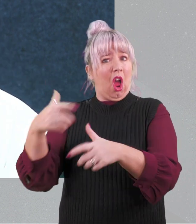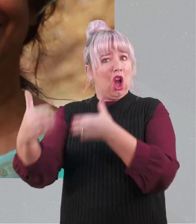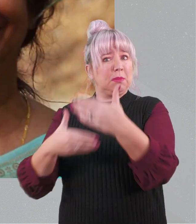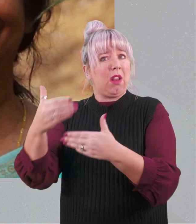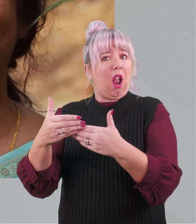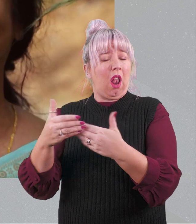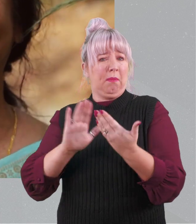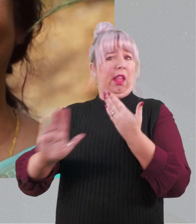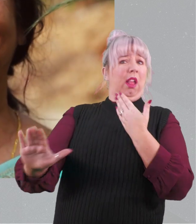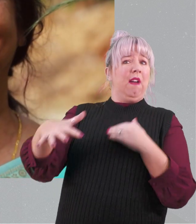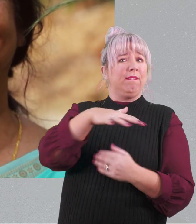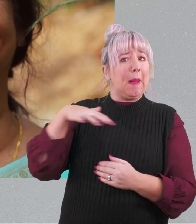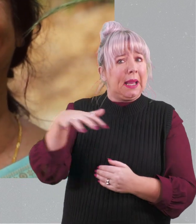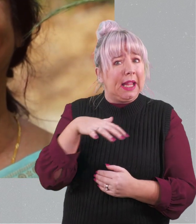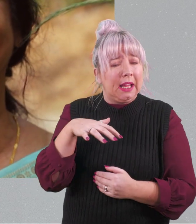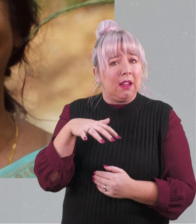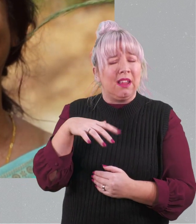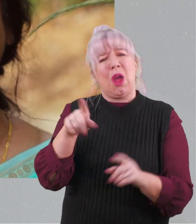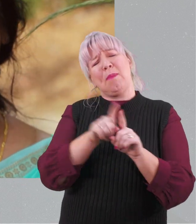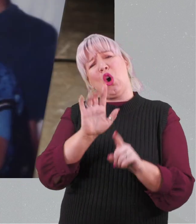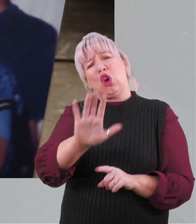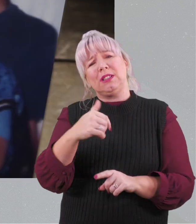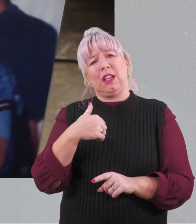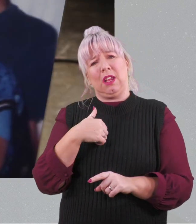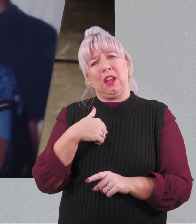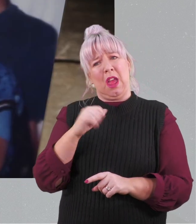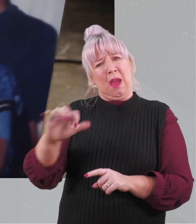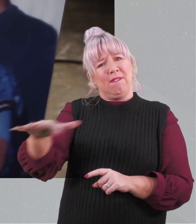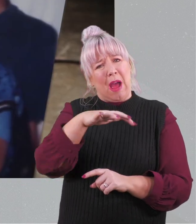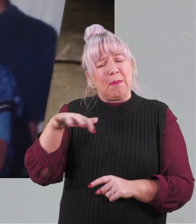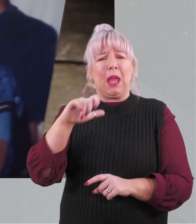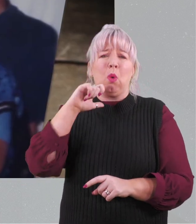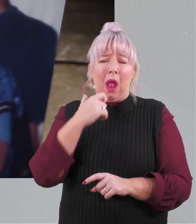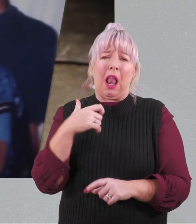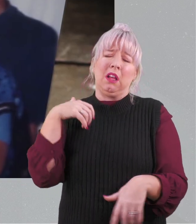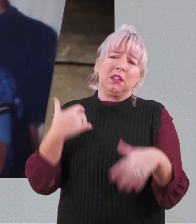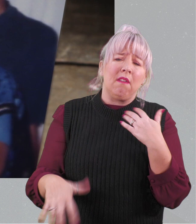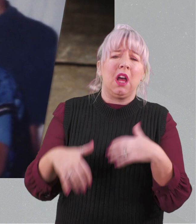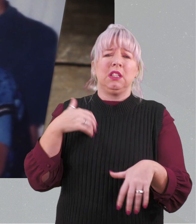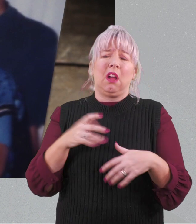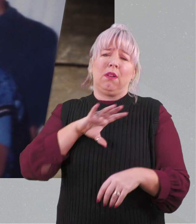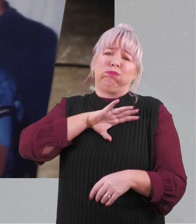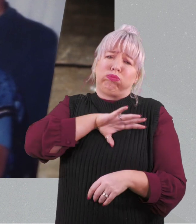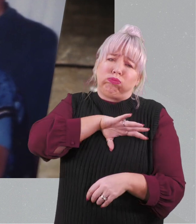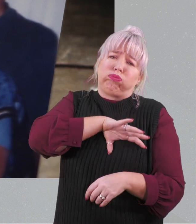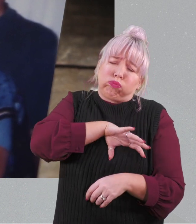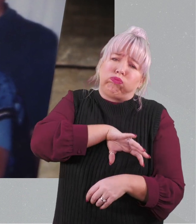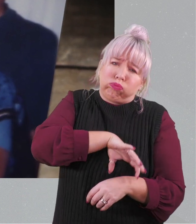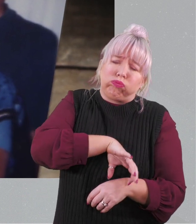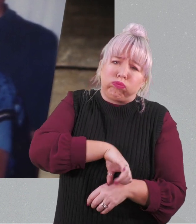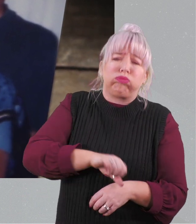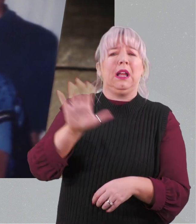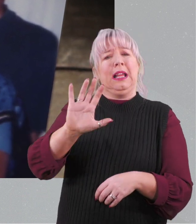be isolated and separate from my family, but also because out of loyalty to me, my family